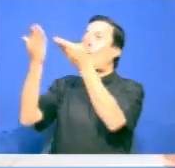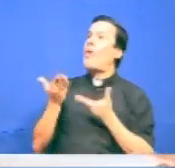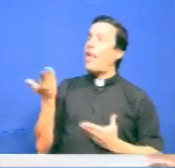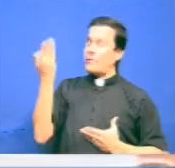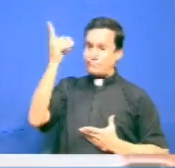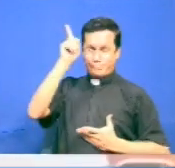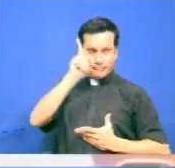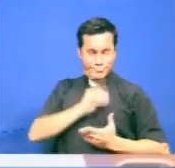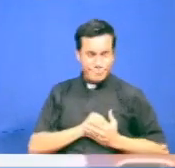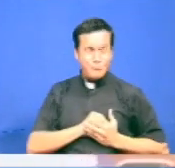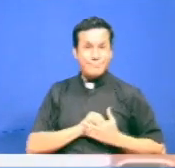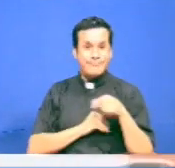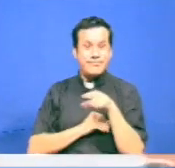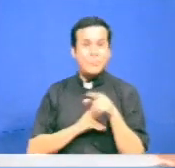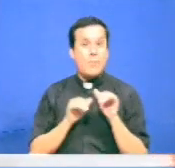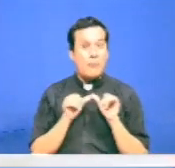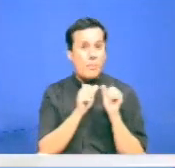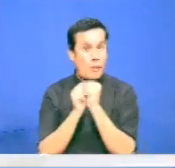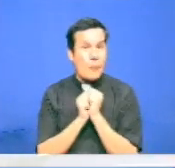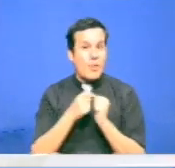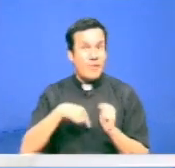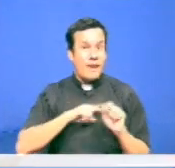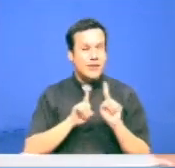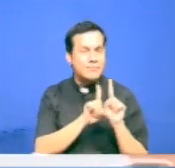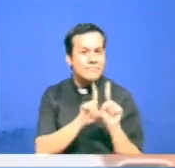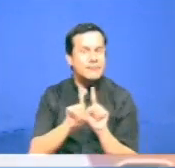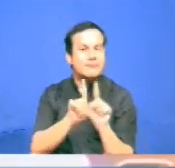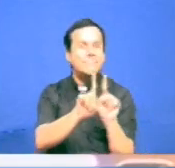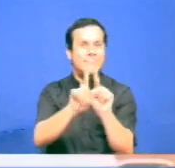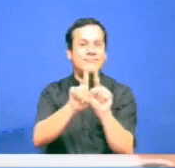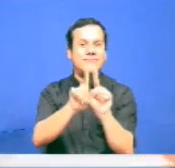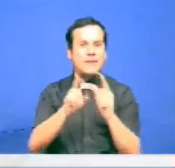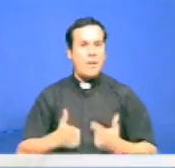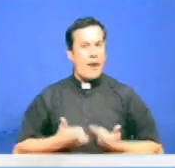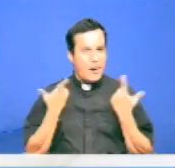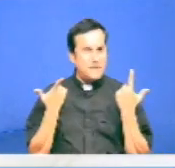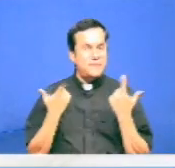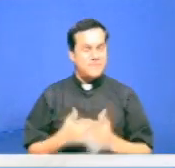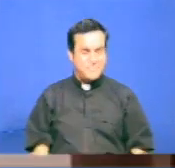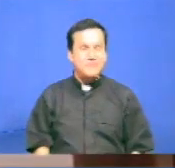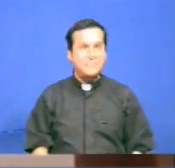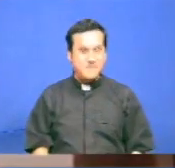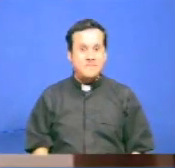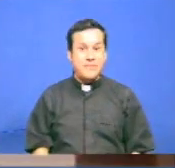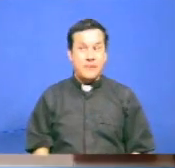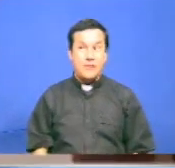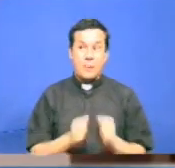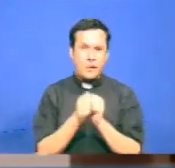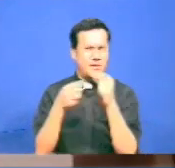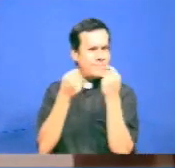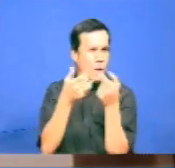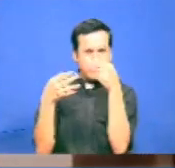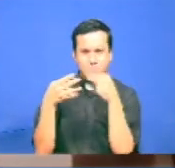will accompany us as we go on with our life. And with those few remarks